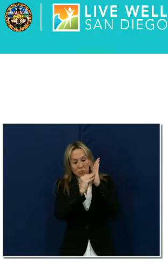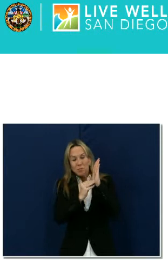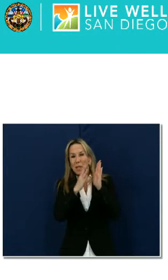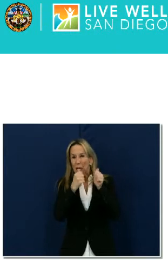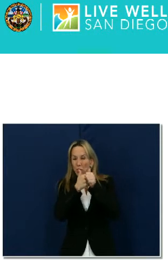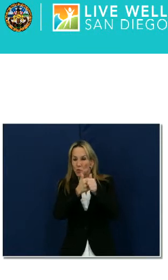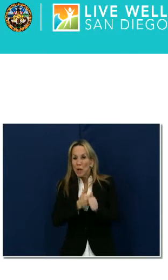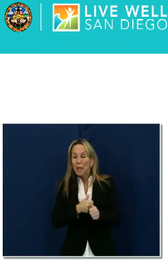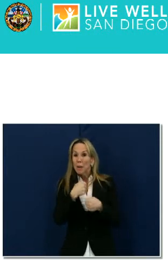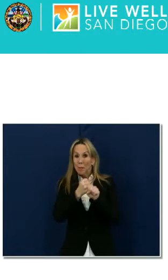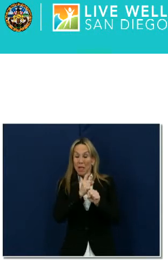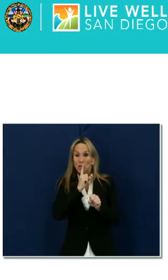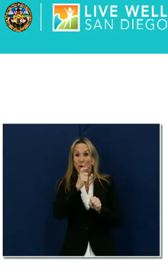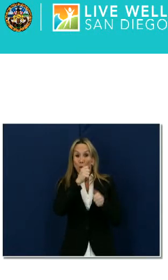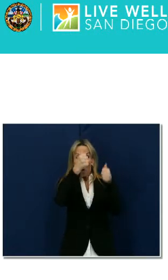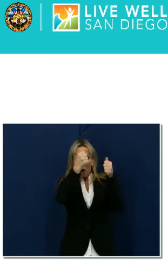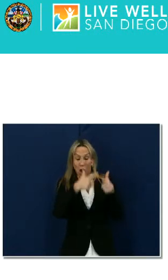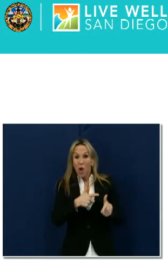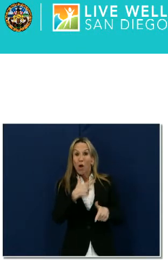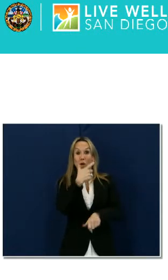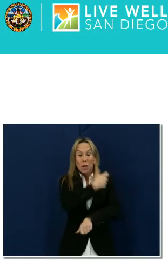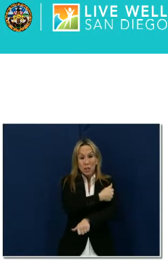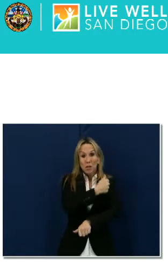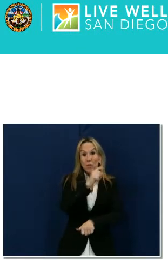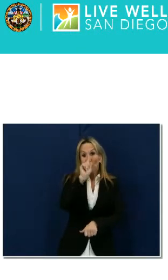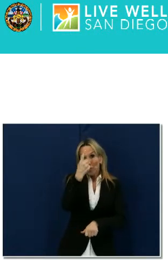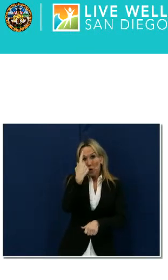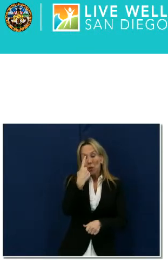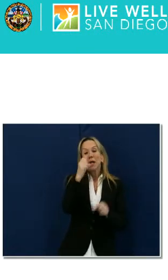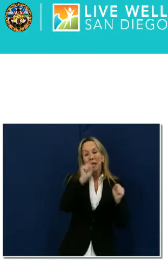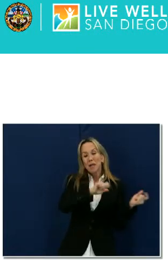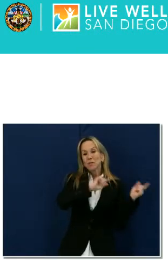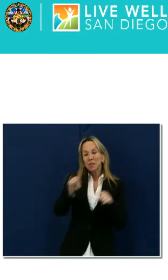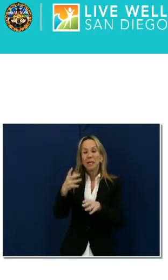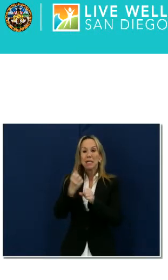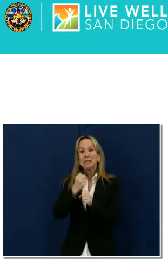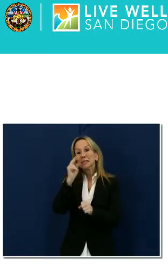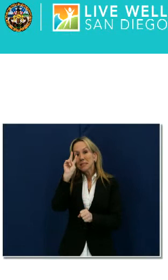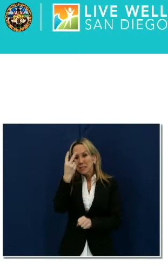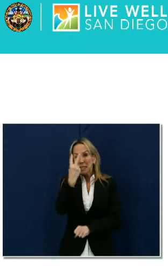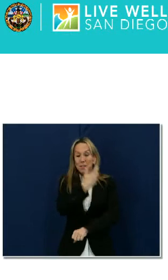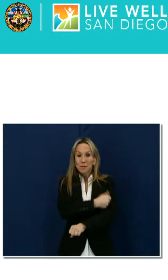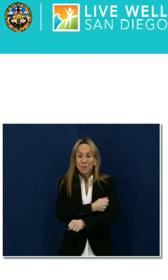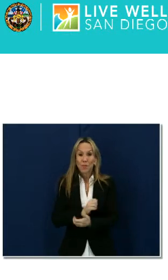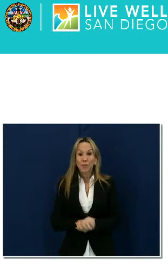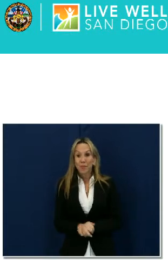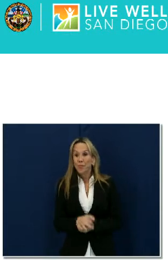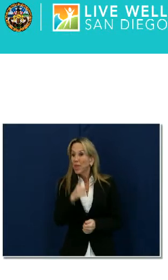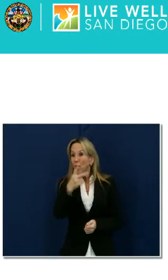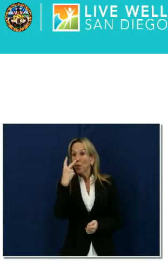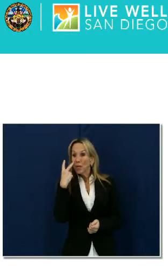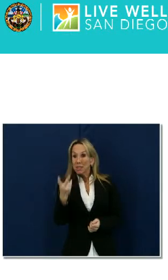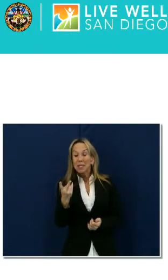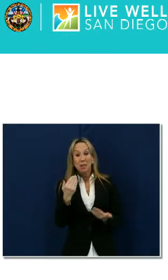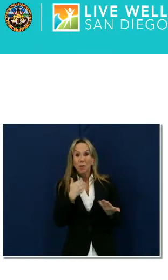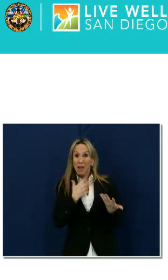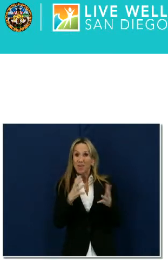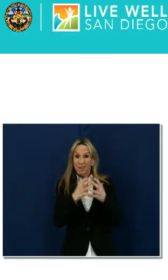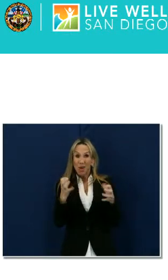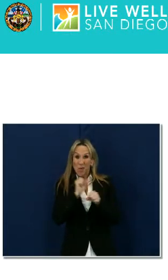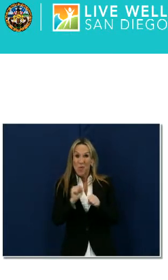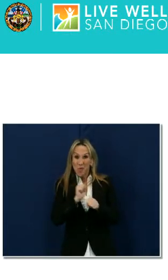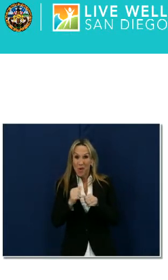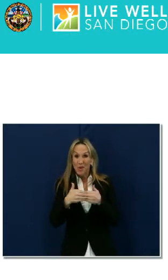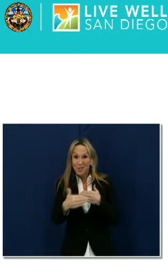everyone who got the first one can come back and get the second one. So again, this is where we are today, and you can tell we've got a fair amount of work to